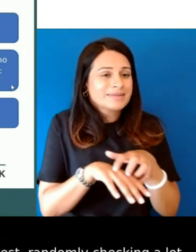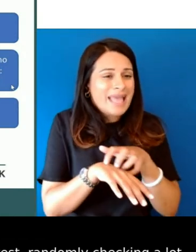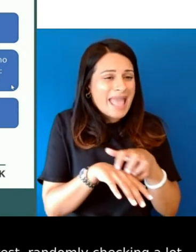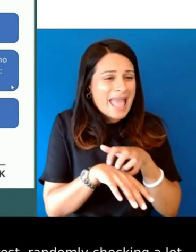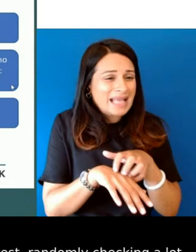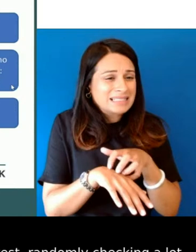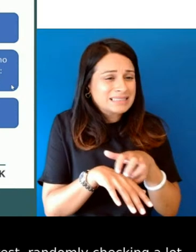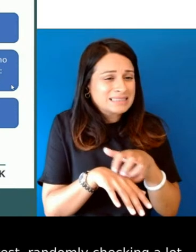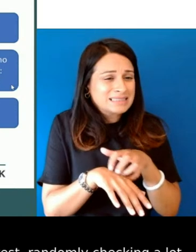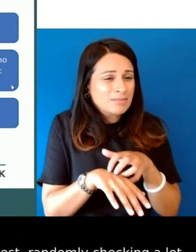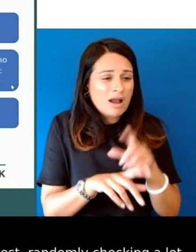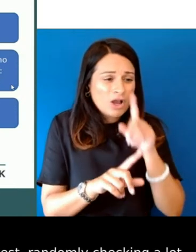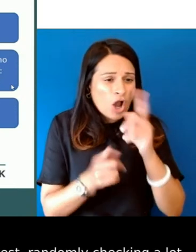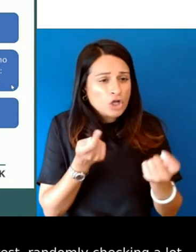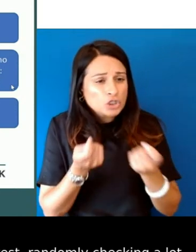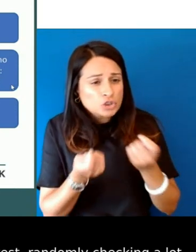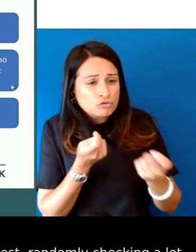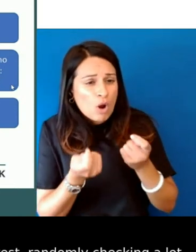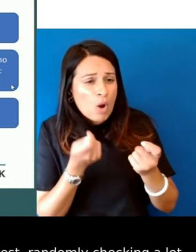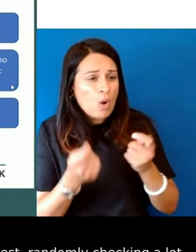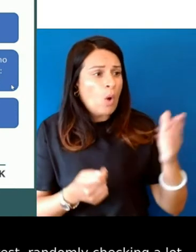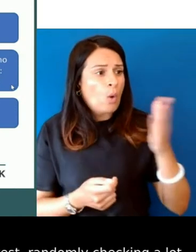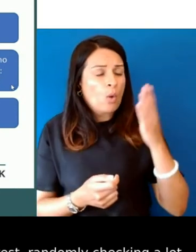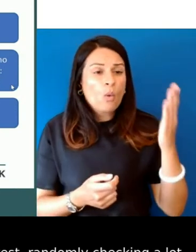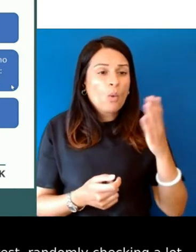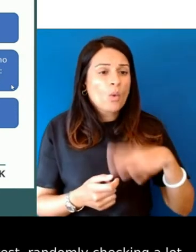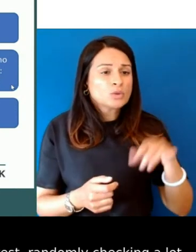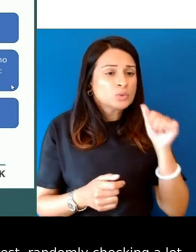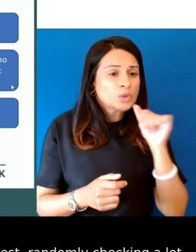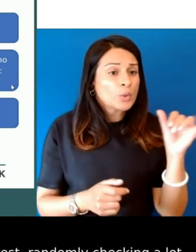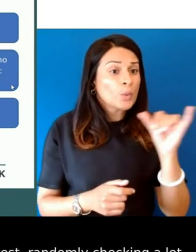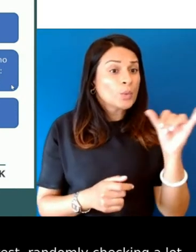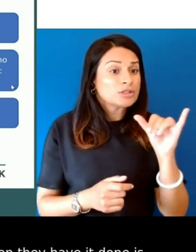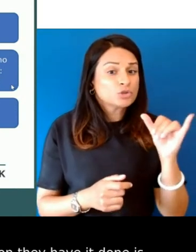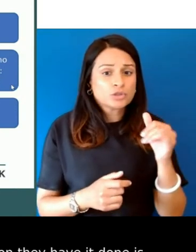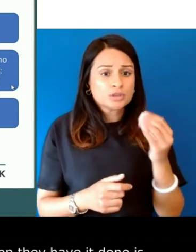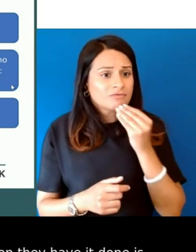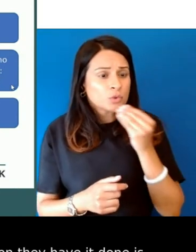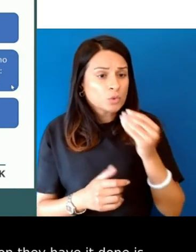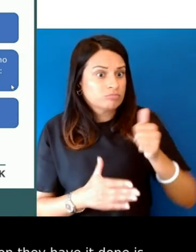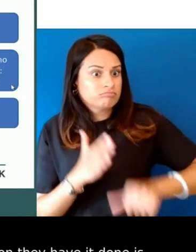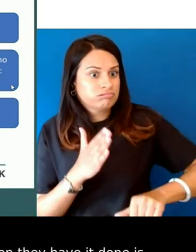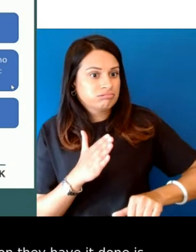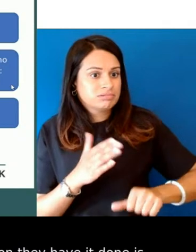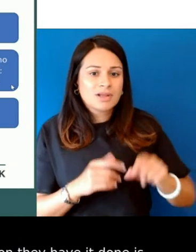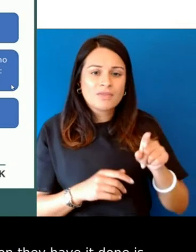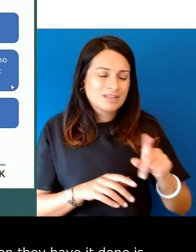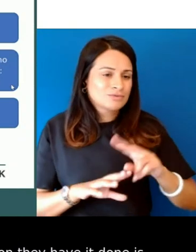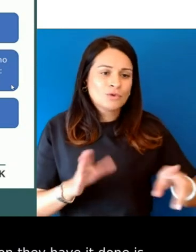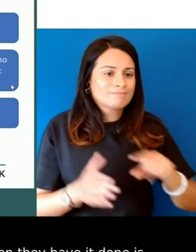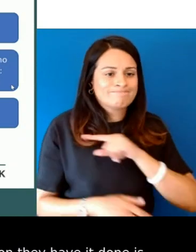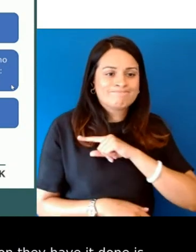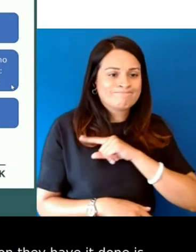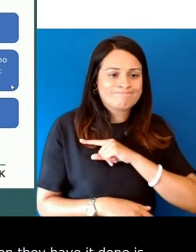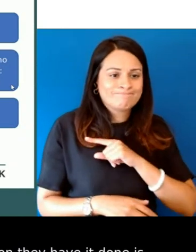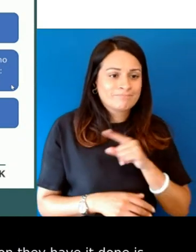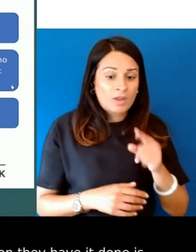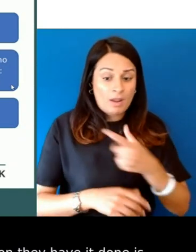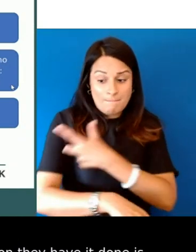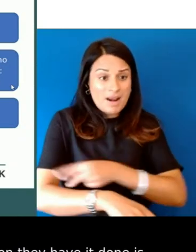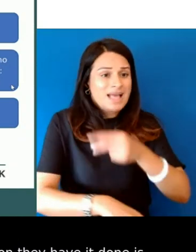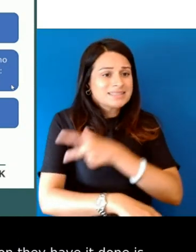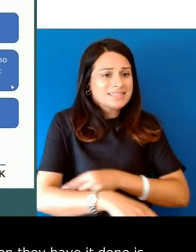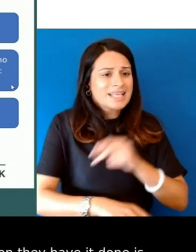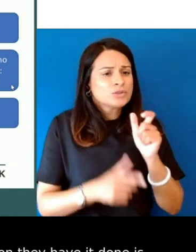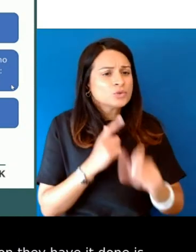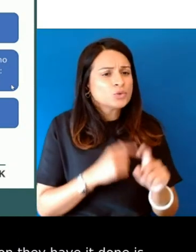controlled and everybody wants to know what food is triggering it and as i said that's not the case so these blood tests should only be done